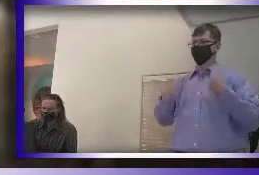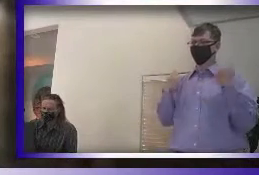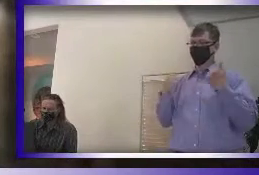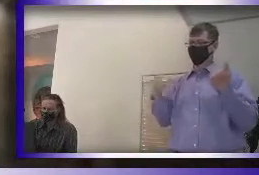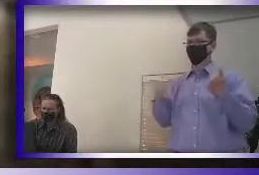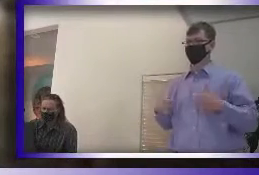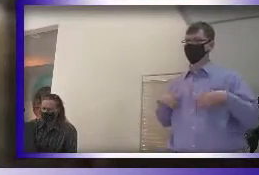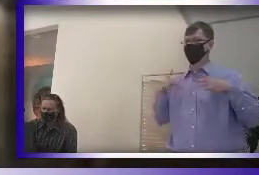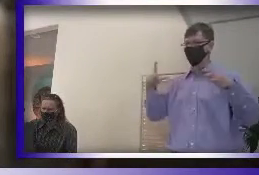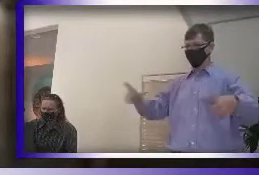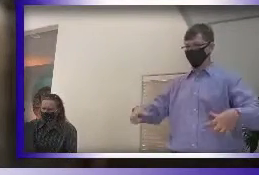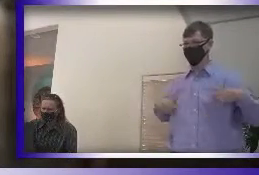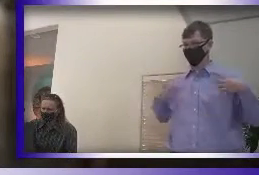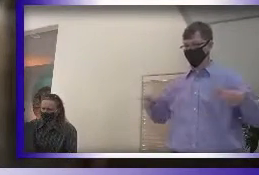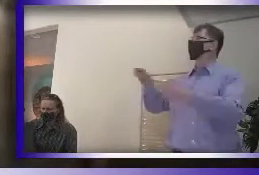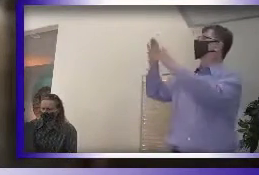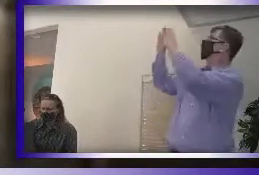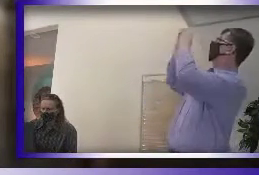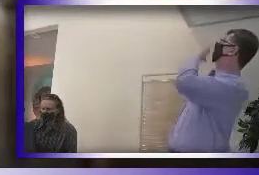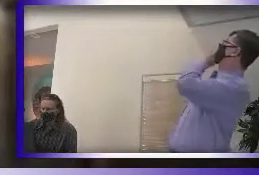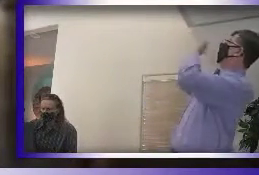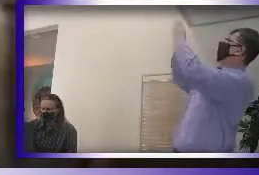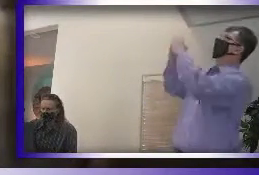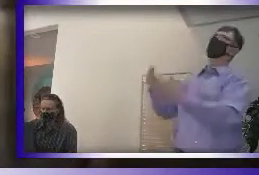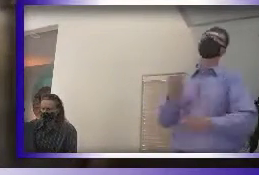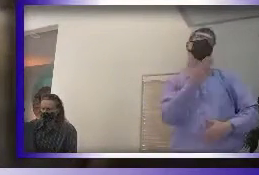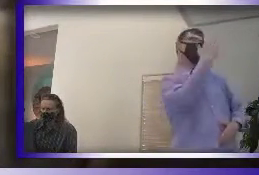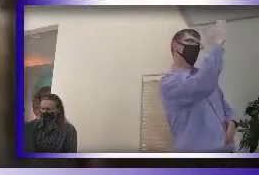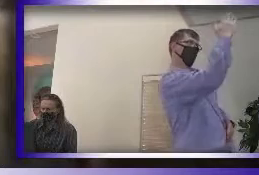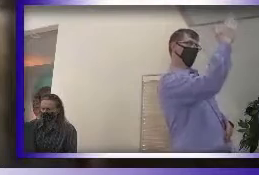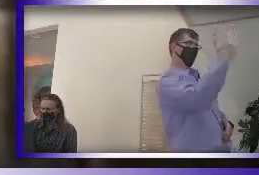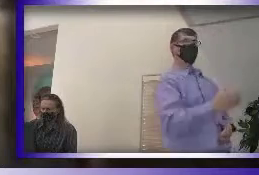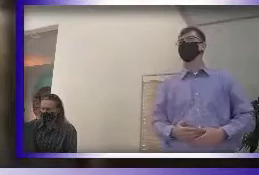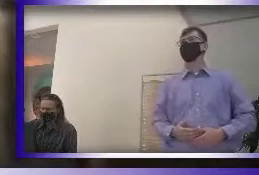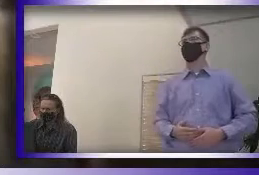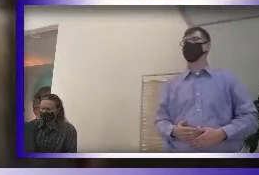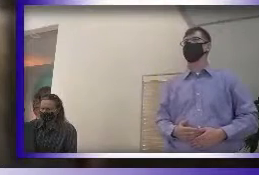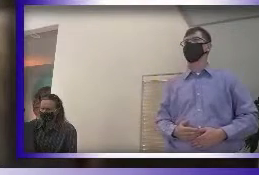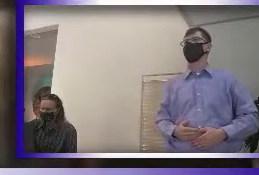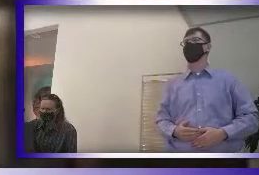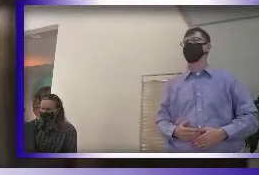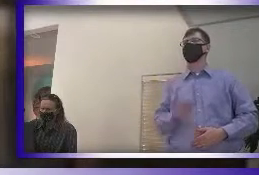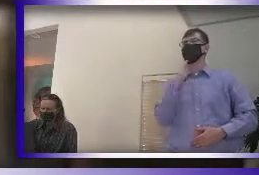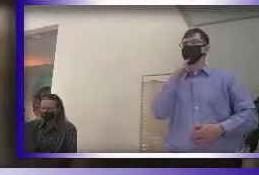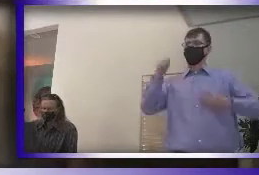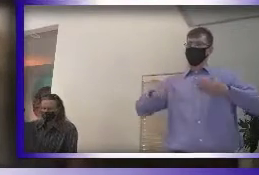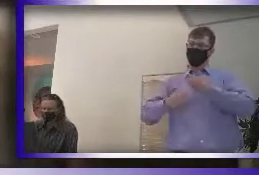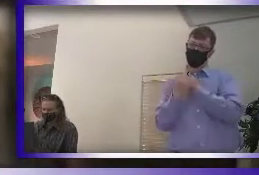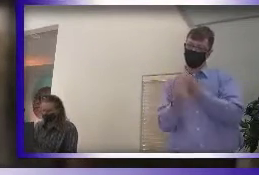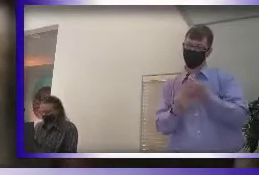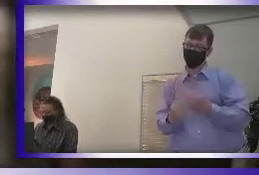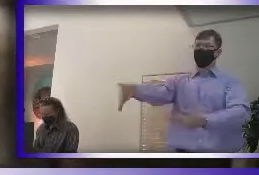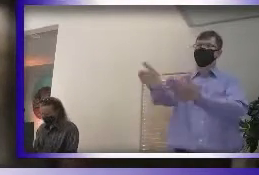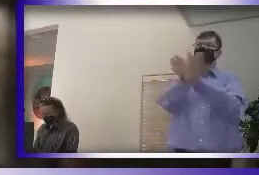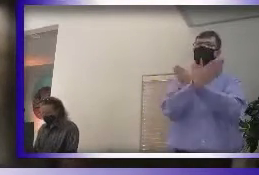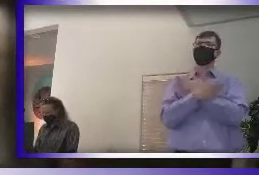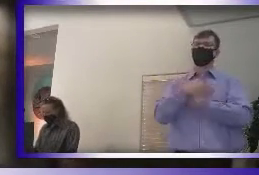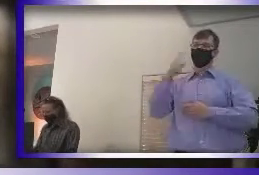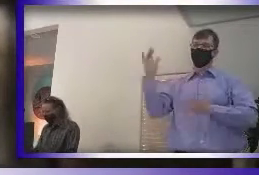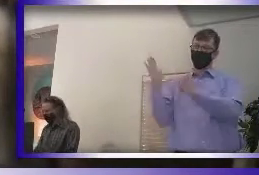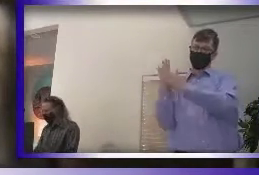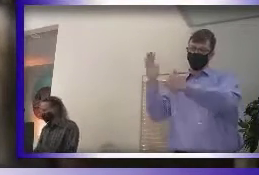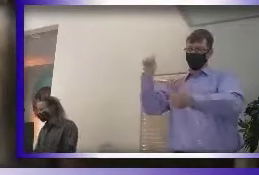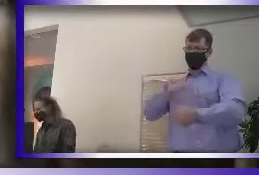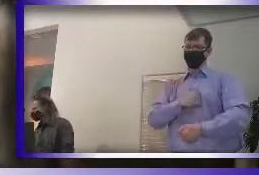energy of love itself, the power and presence that we all court, this